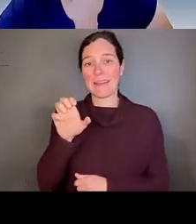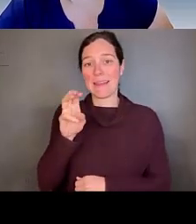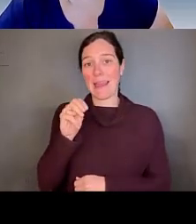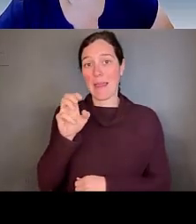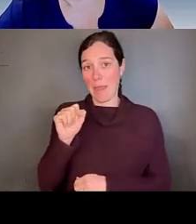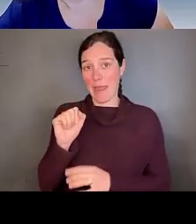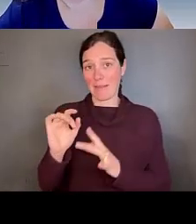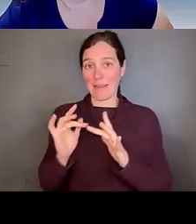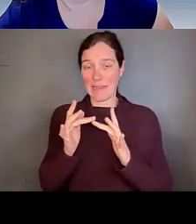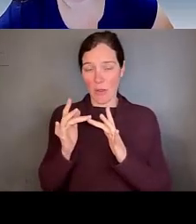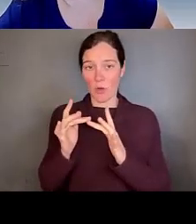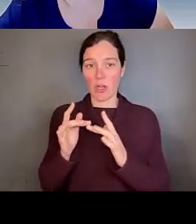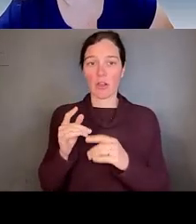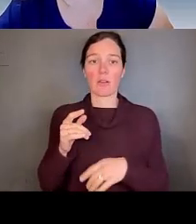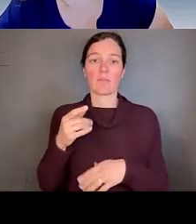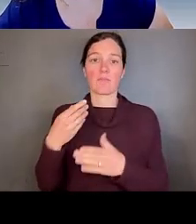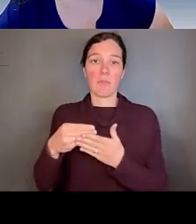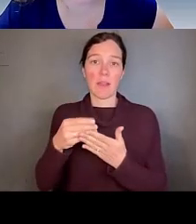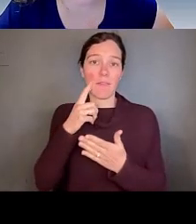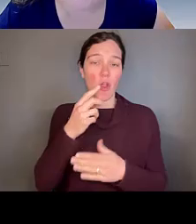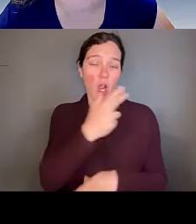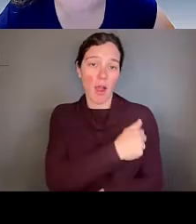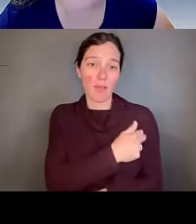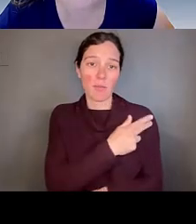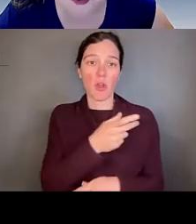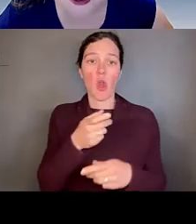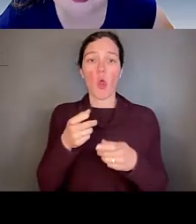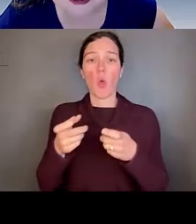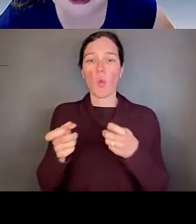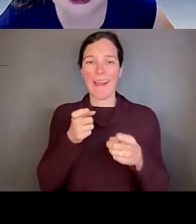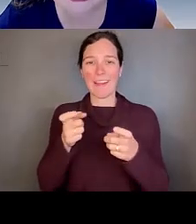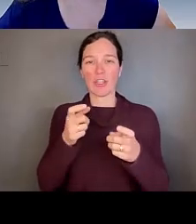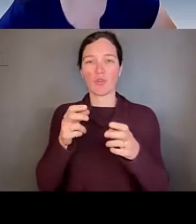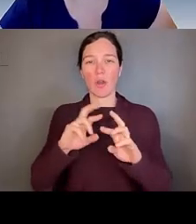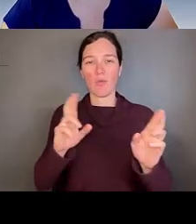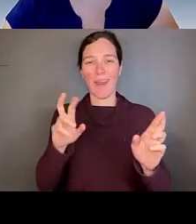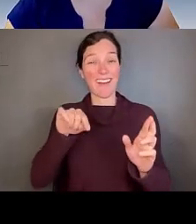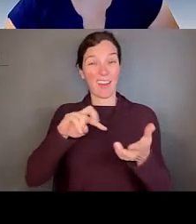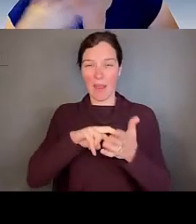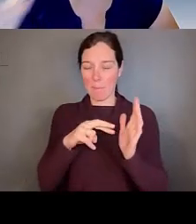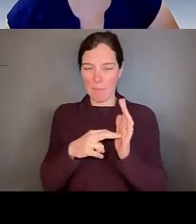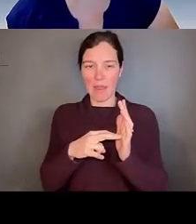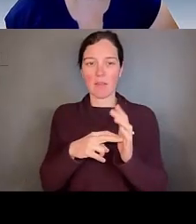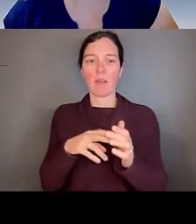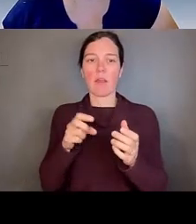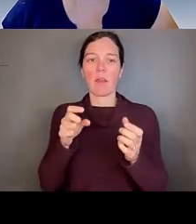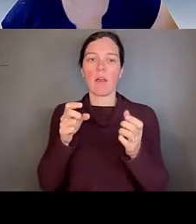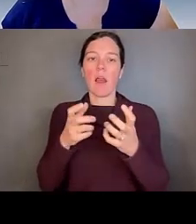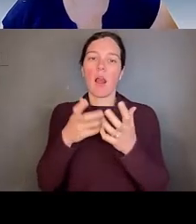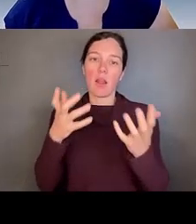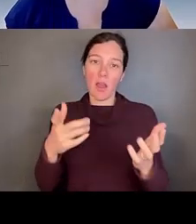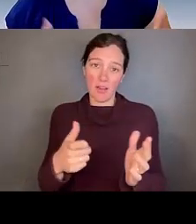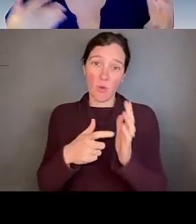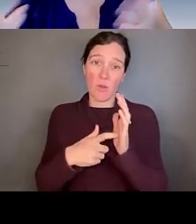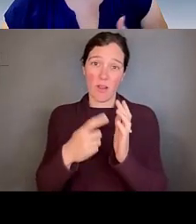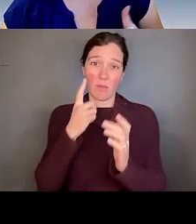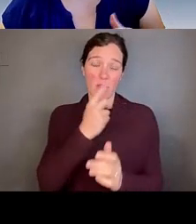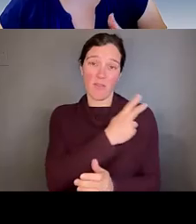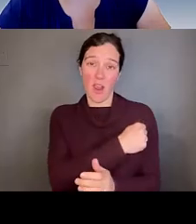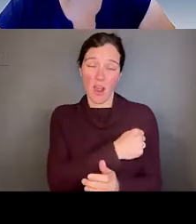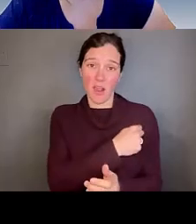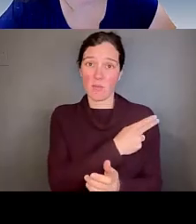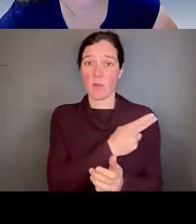networks, grants for hospitals, regulatory readiness. What that means is a lot of requirements for hospitals, a